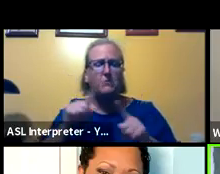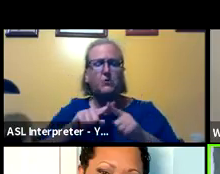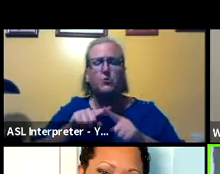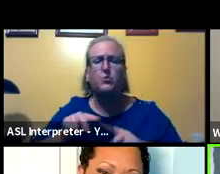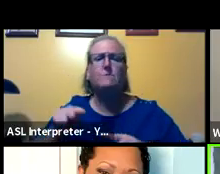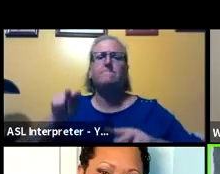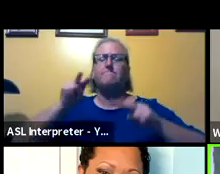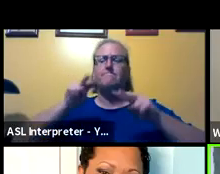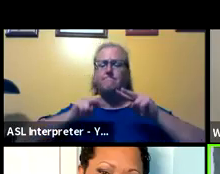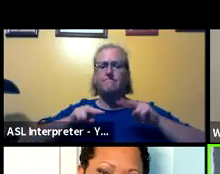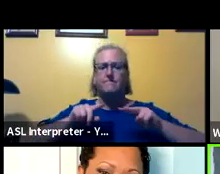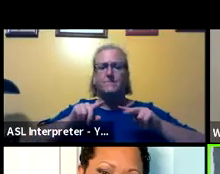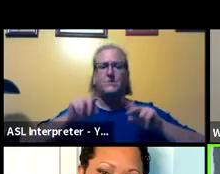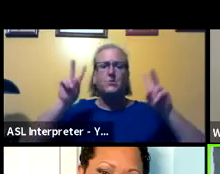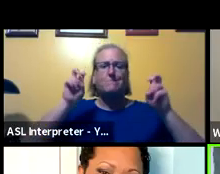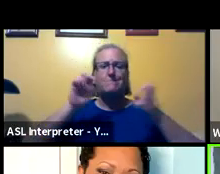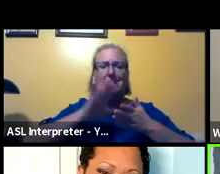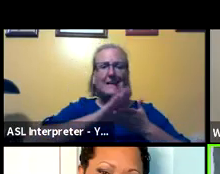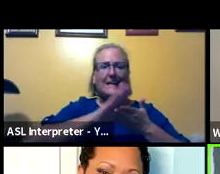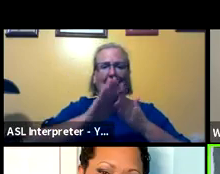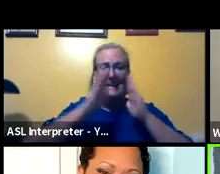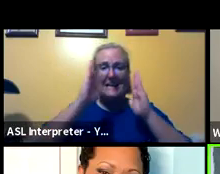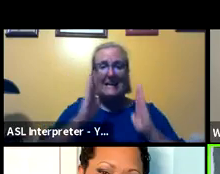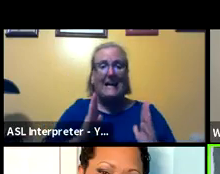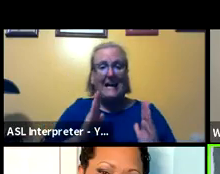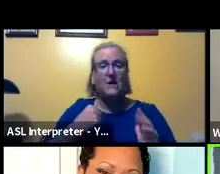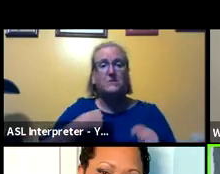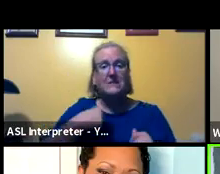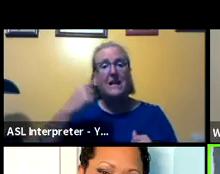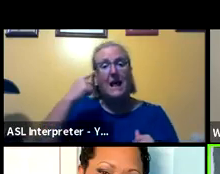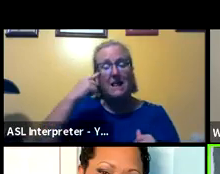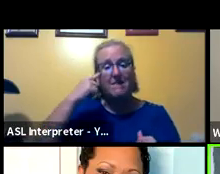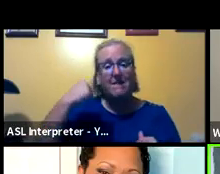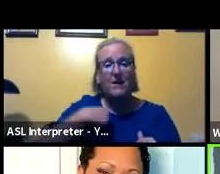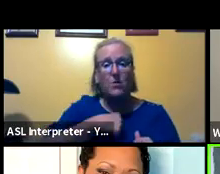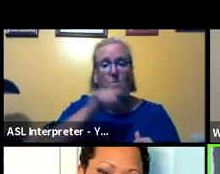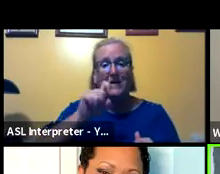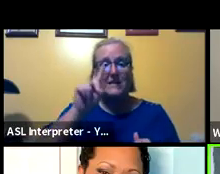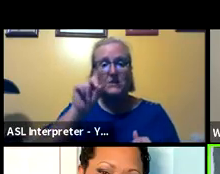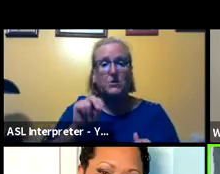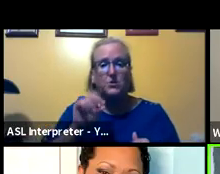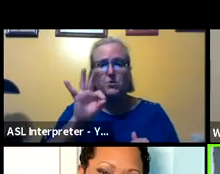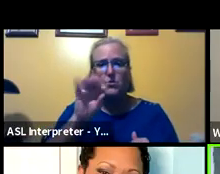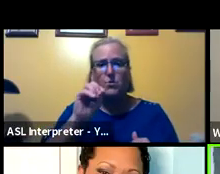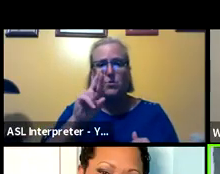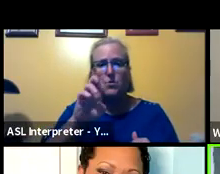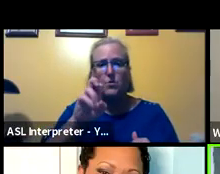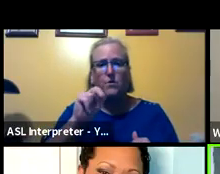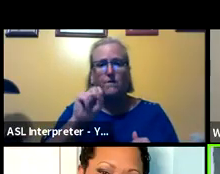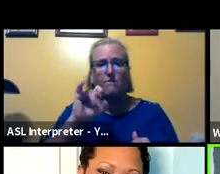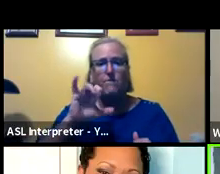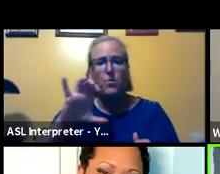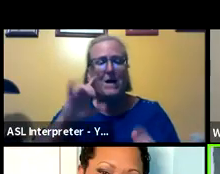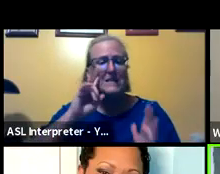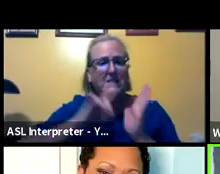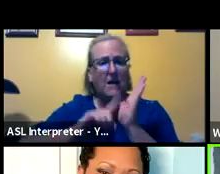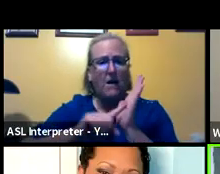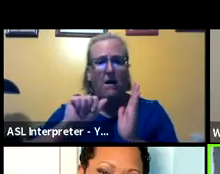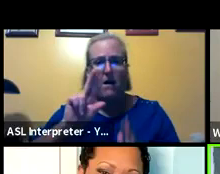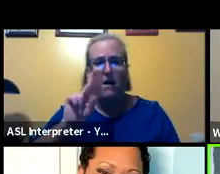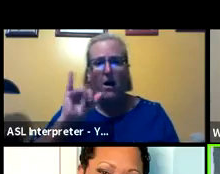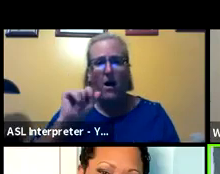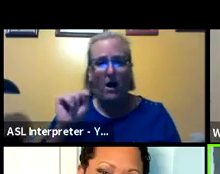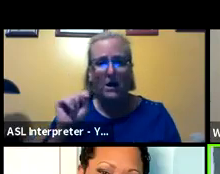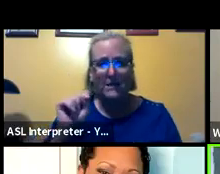clean house. And I offered to make a suggestion that we do a forensic audit, just so